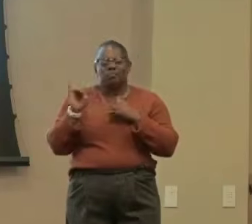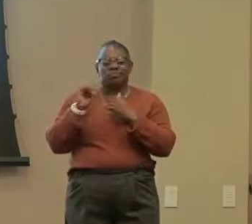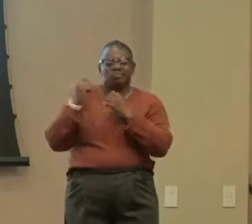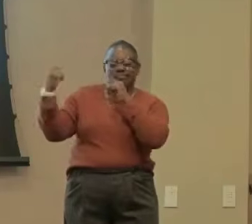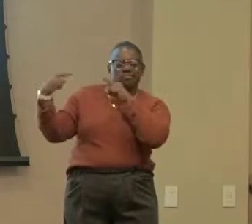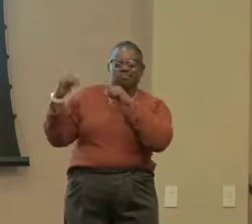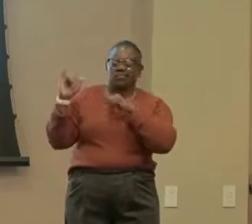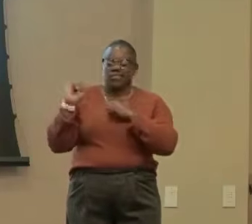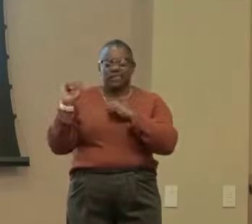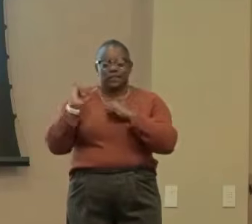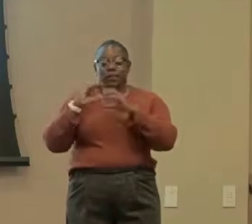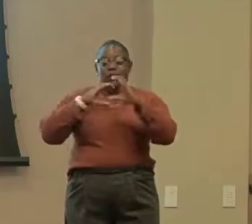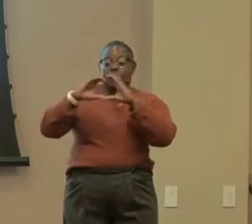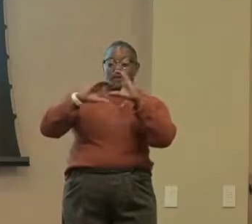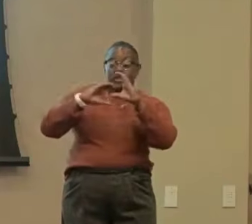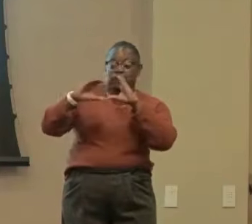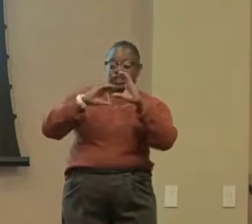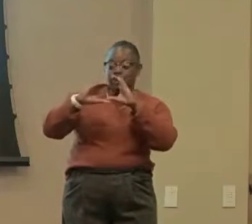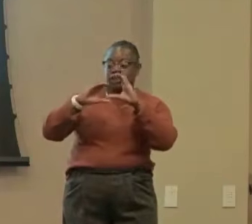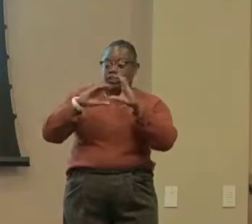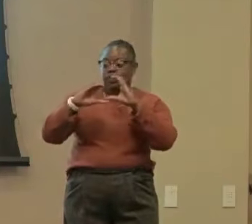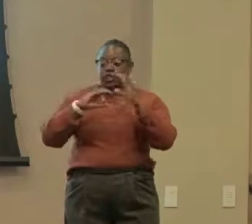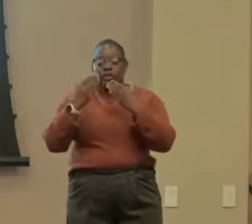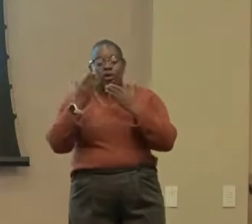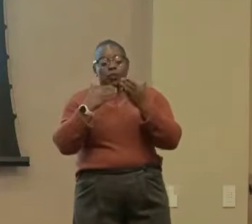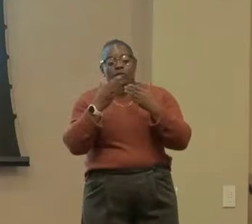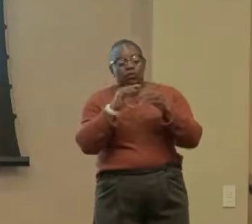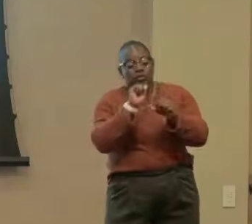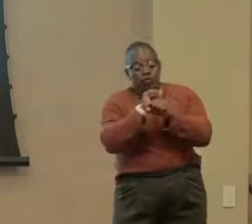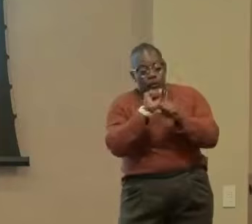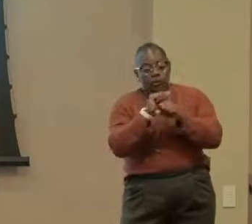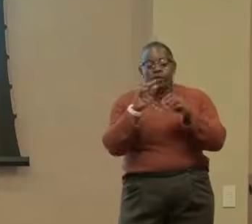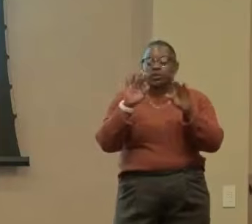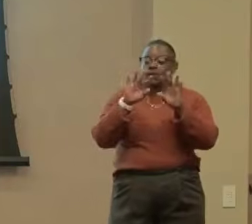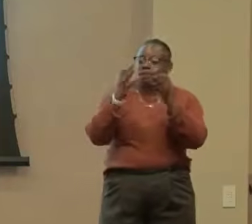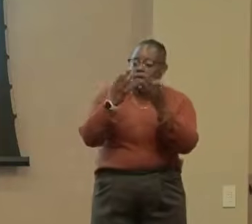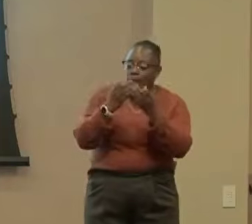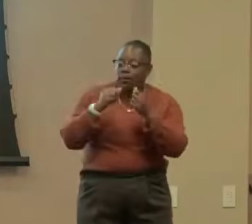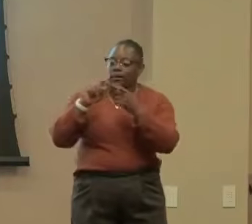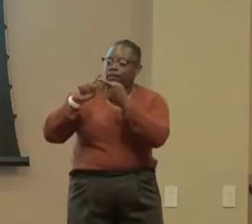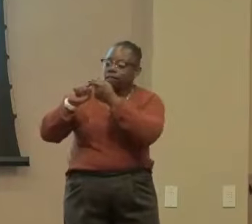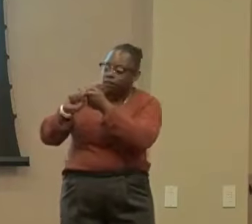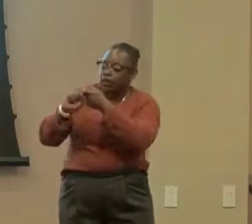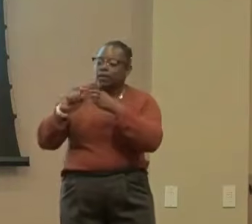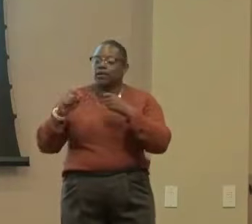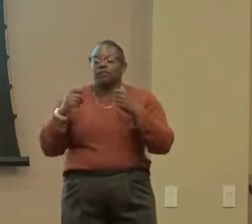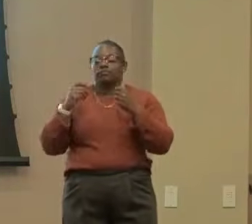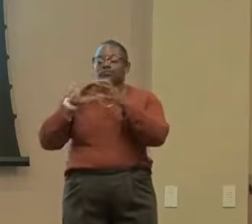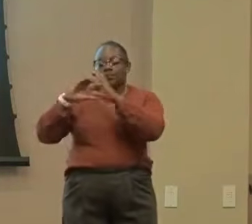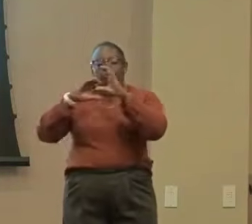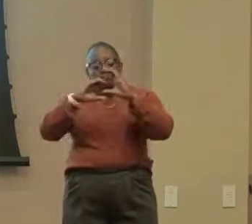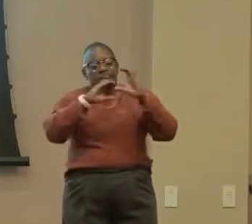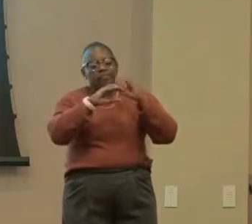think also communication. So if it's whether it's your employer or your family, friend,